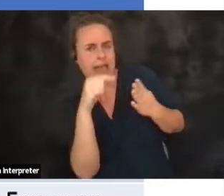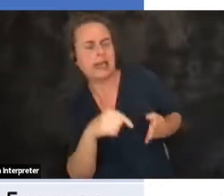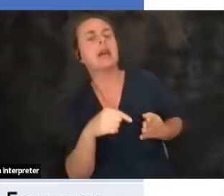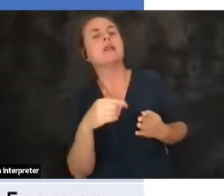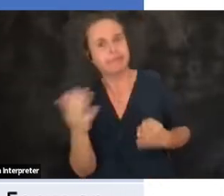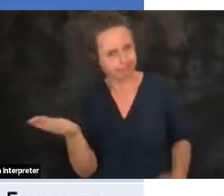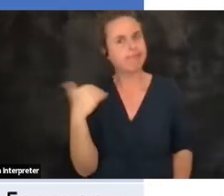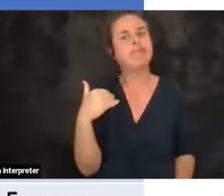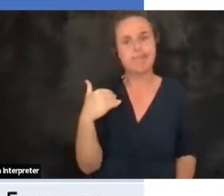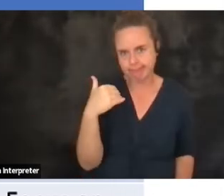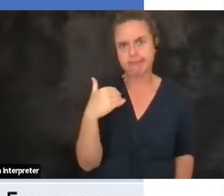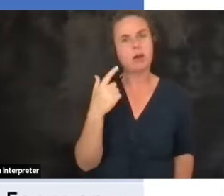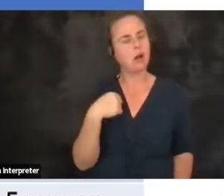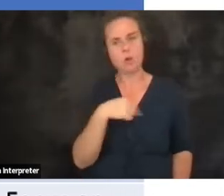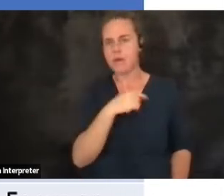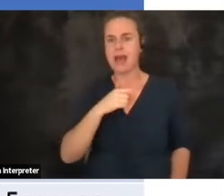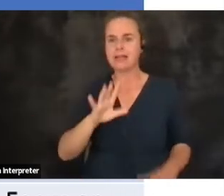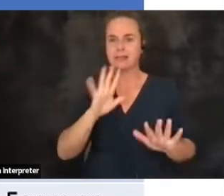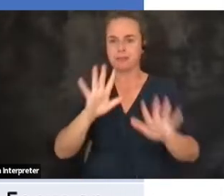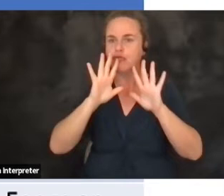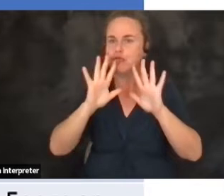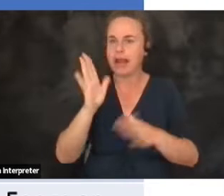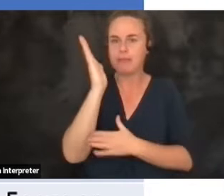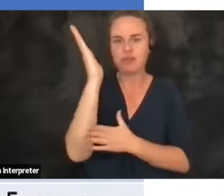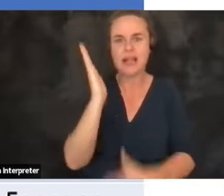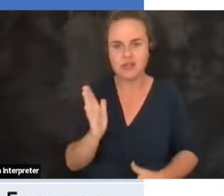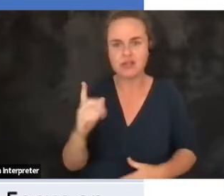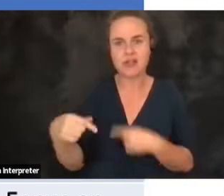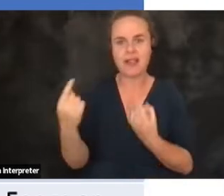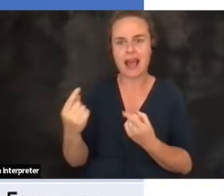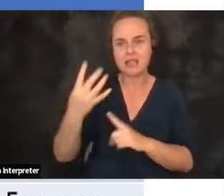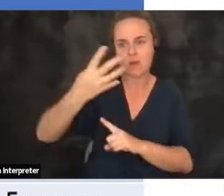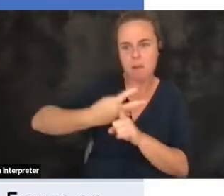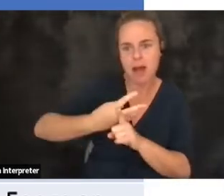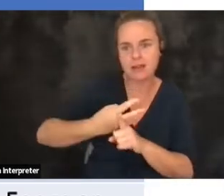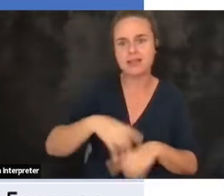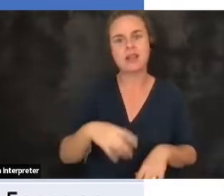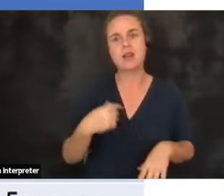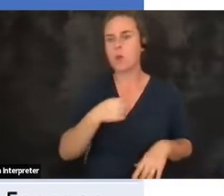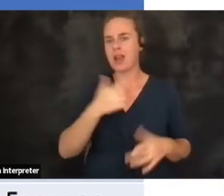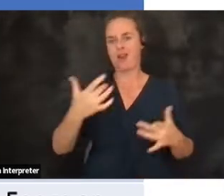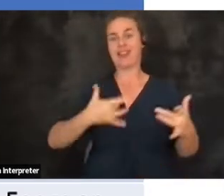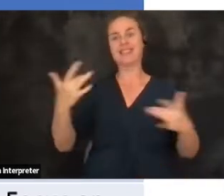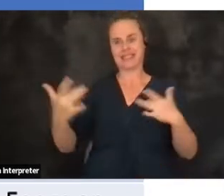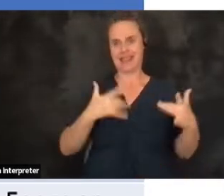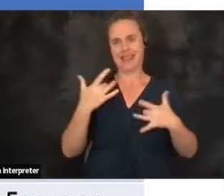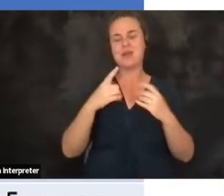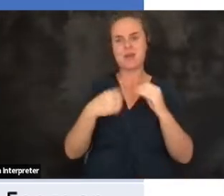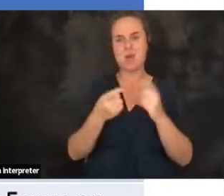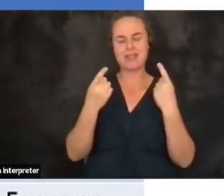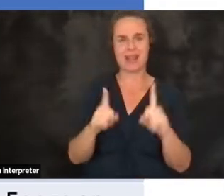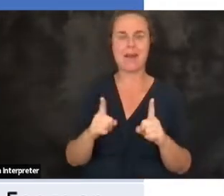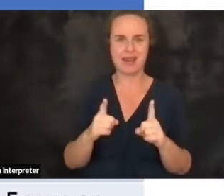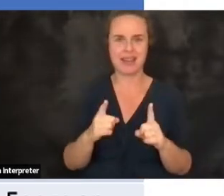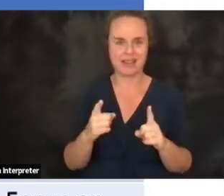some really phenomenal presenters over the last 4 months, and we're really excited about what's happening